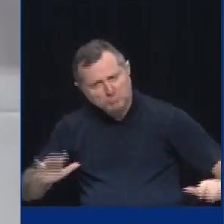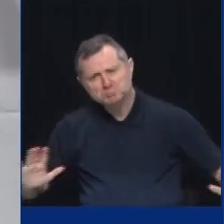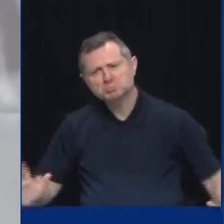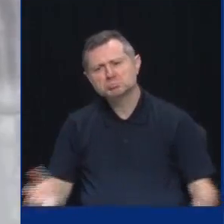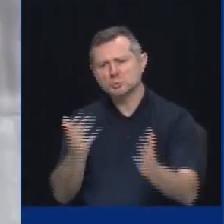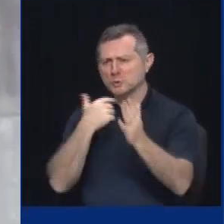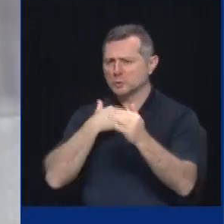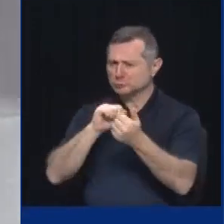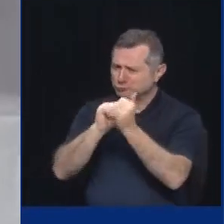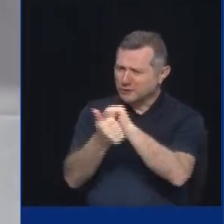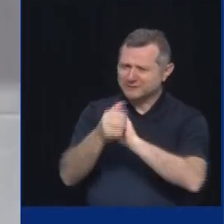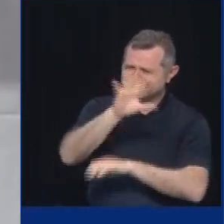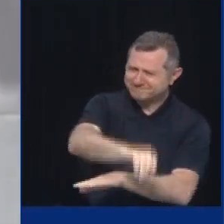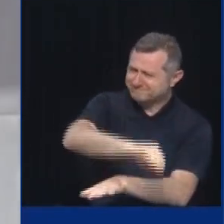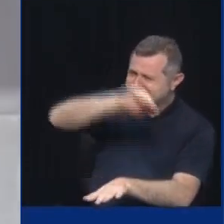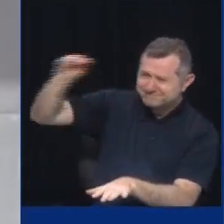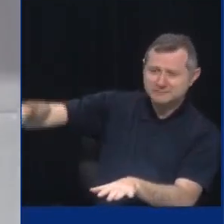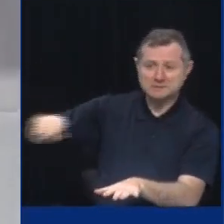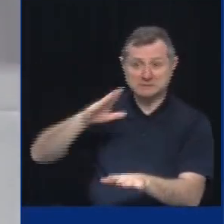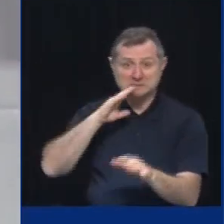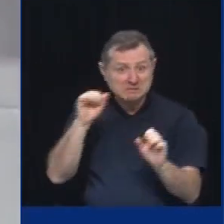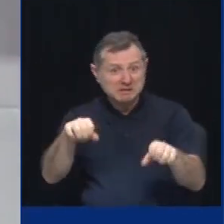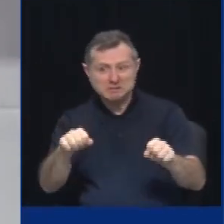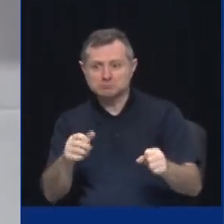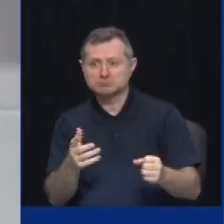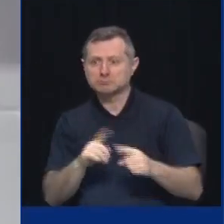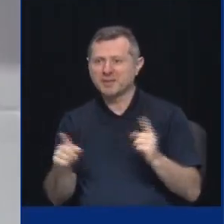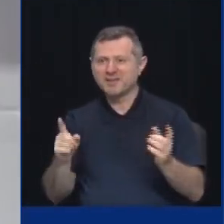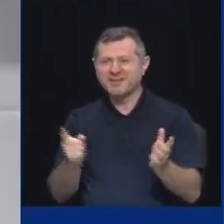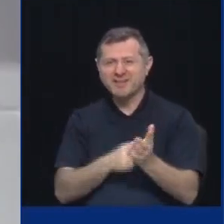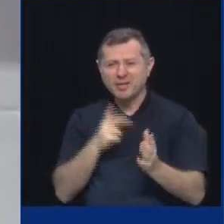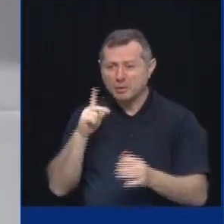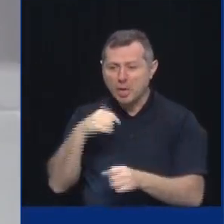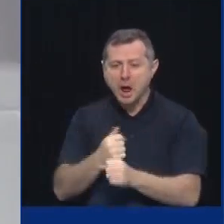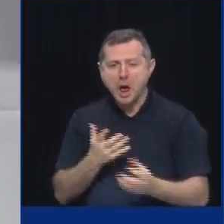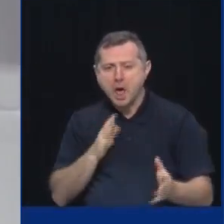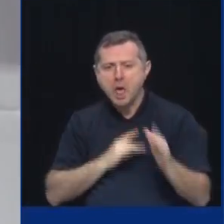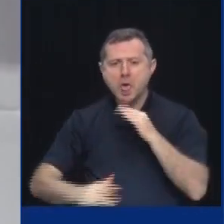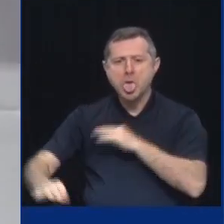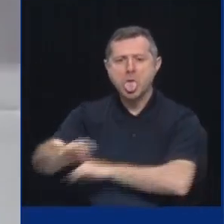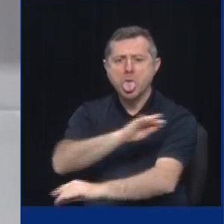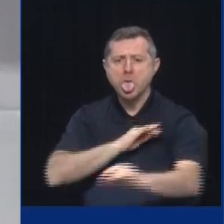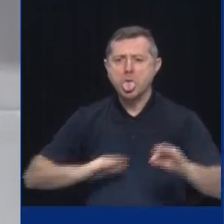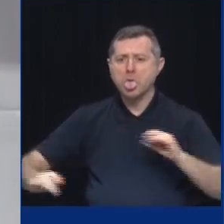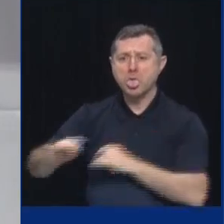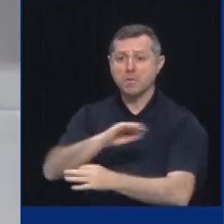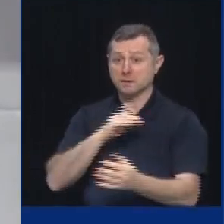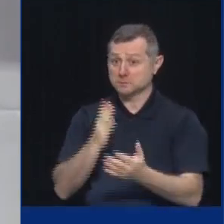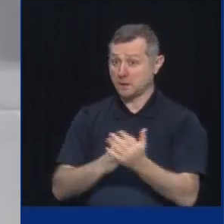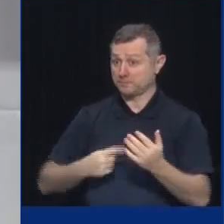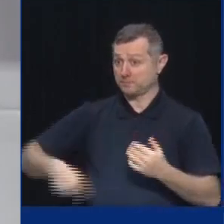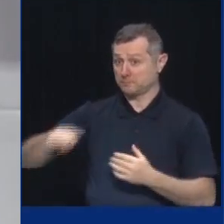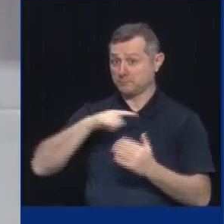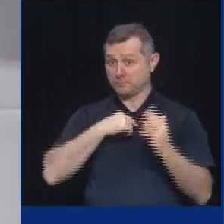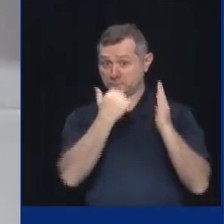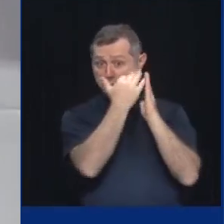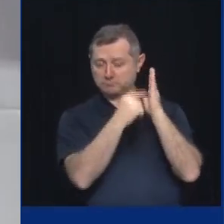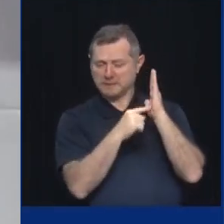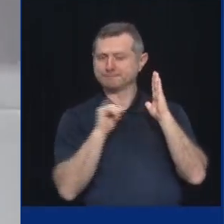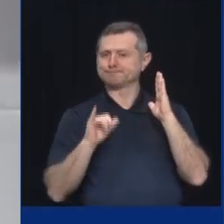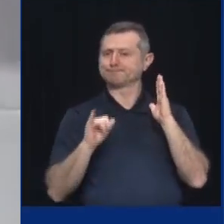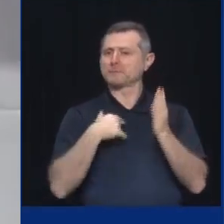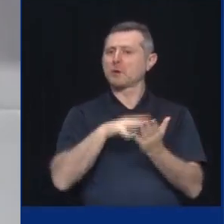possible. 23 years. But as part of our lesson of COVID, seize the day,